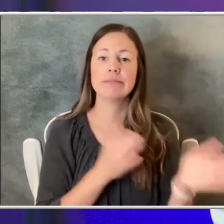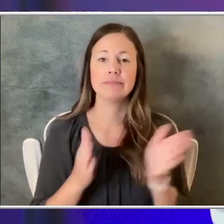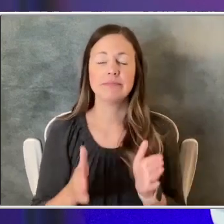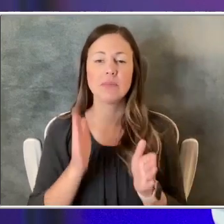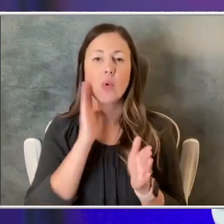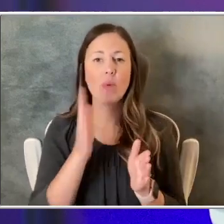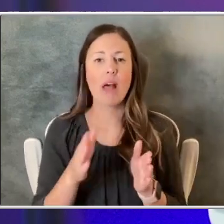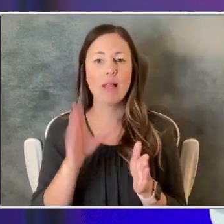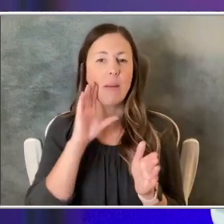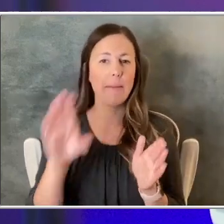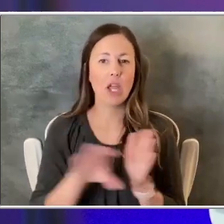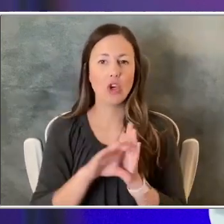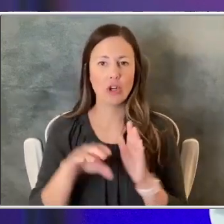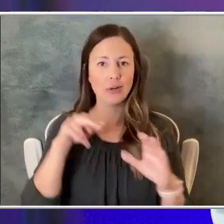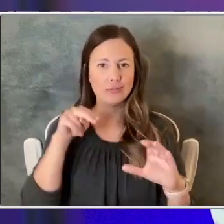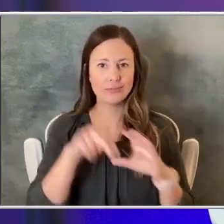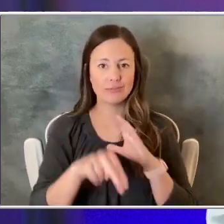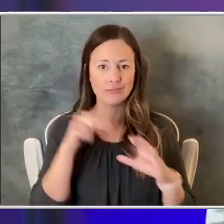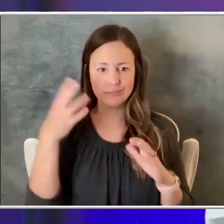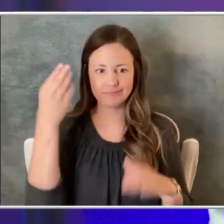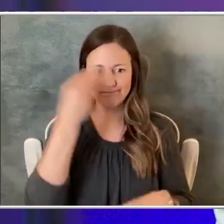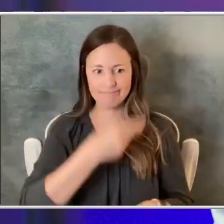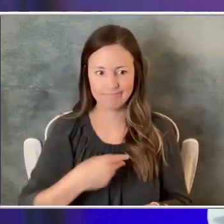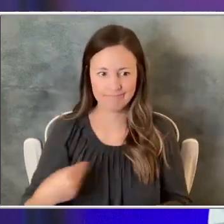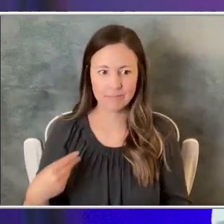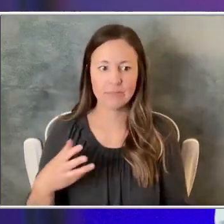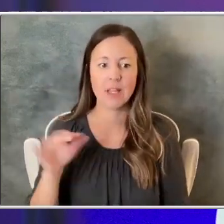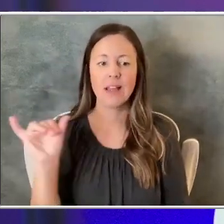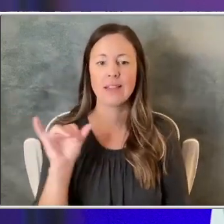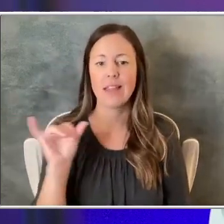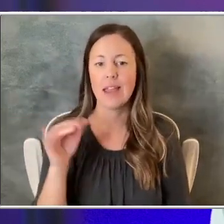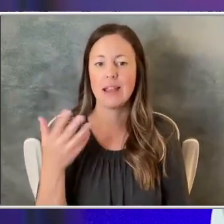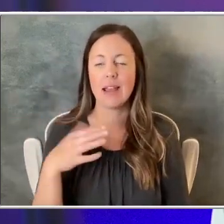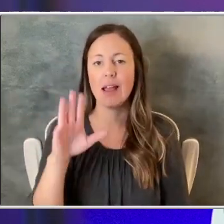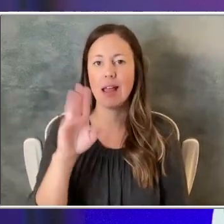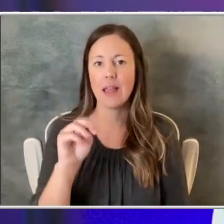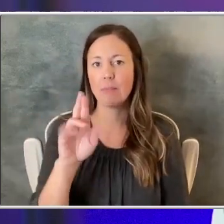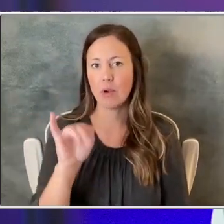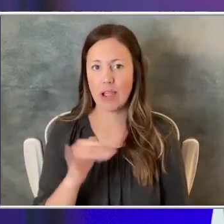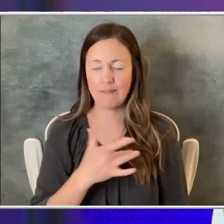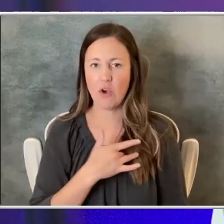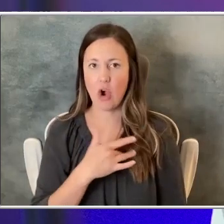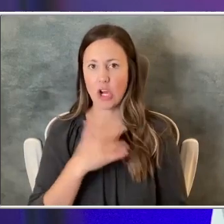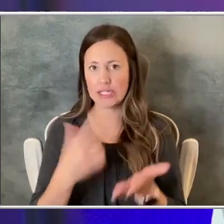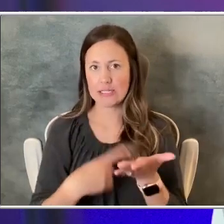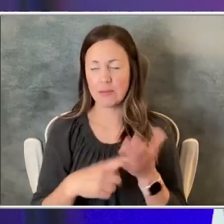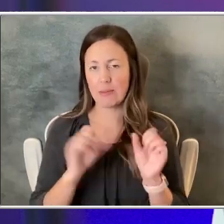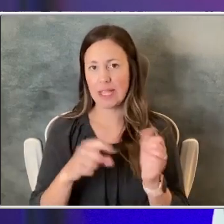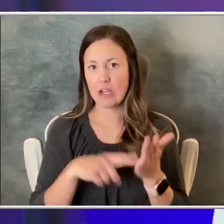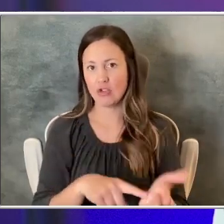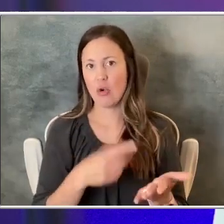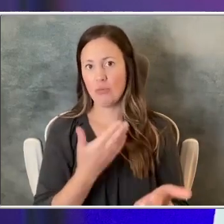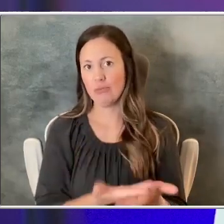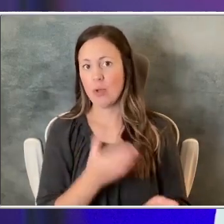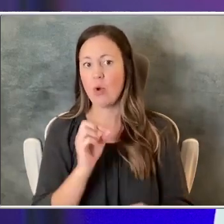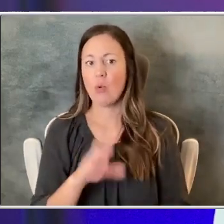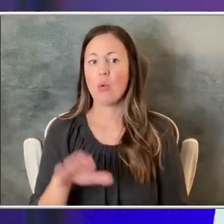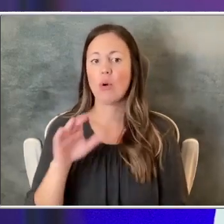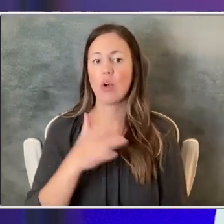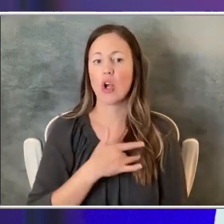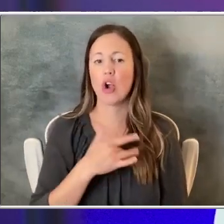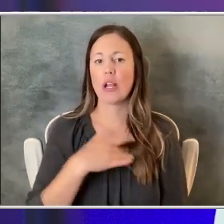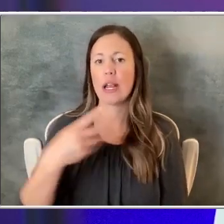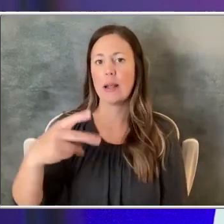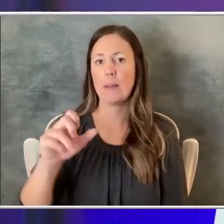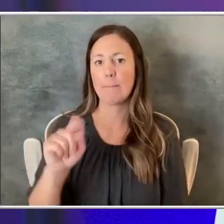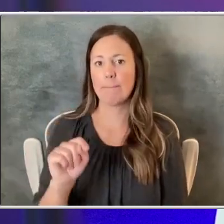study to assess for that as well. So specifically, an MRI of the heart can sometimes show evidence of this, or a cardiac PET scan can